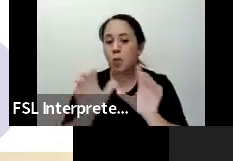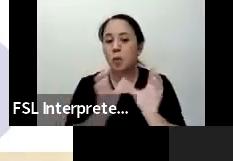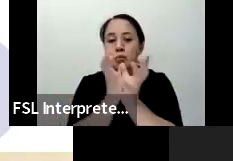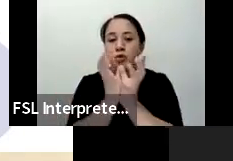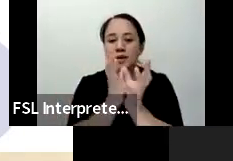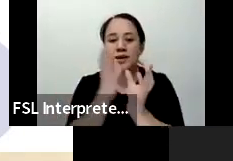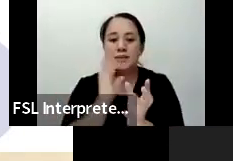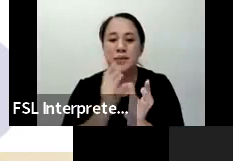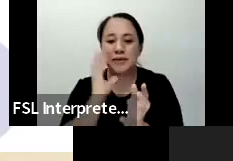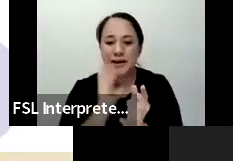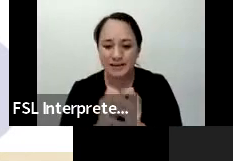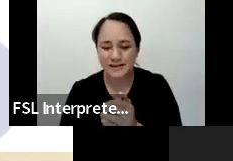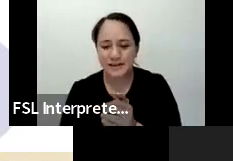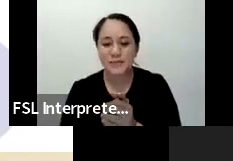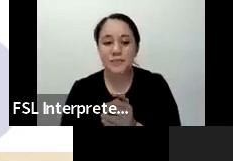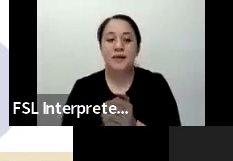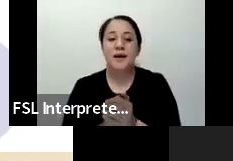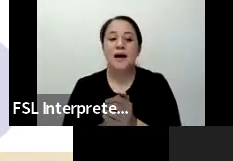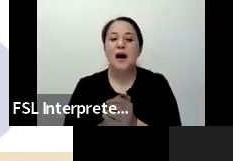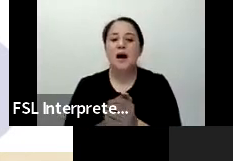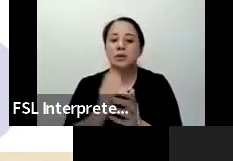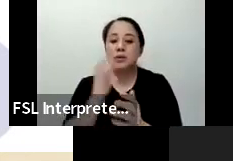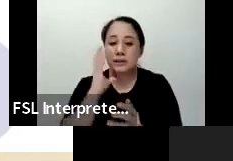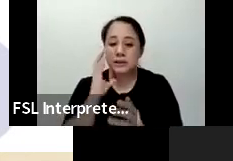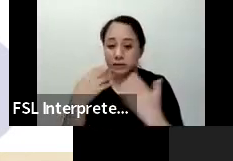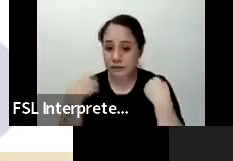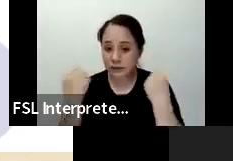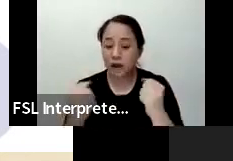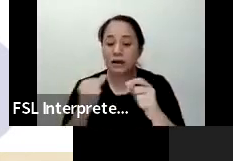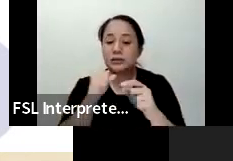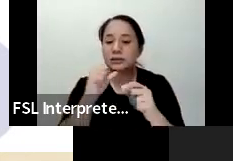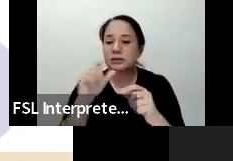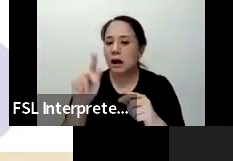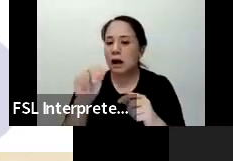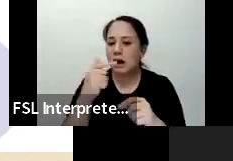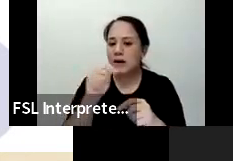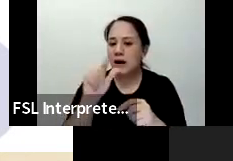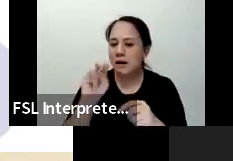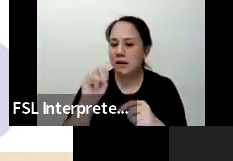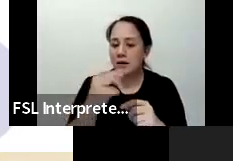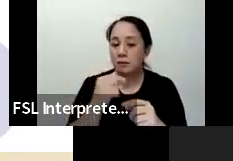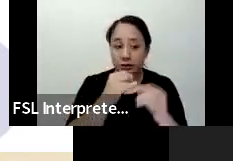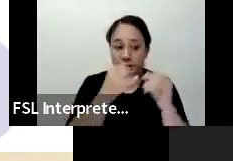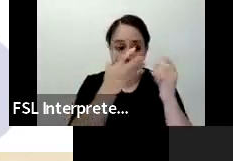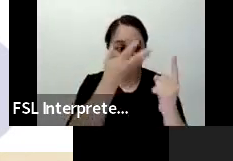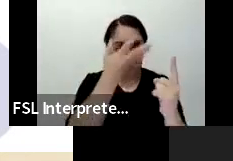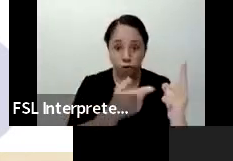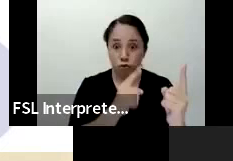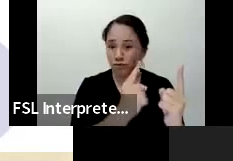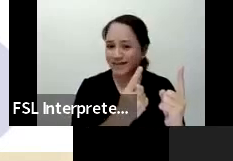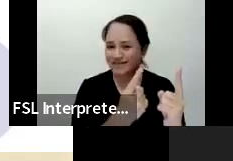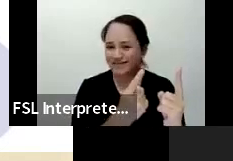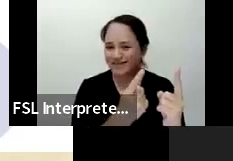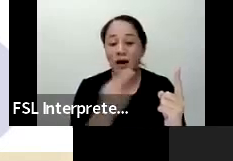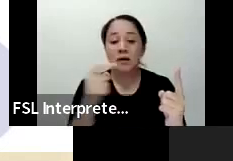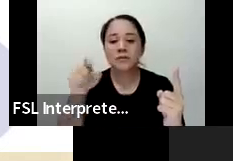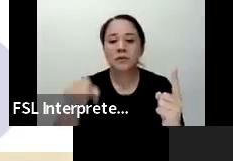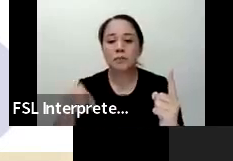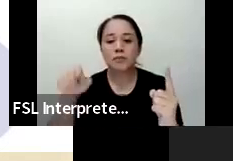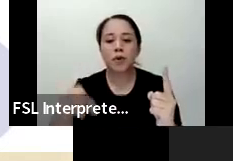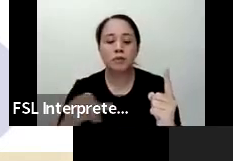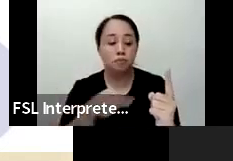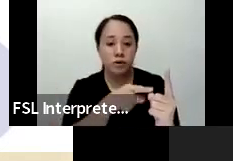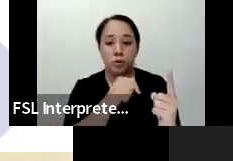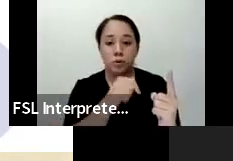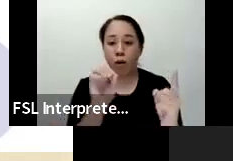experience. So therefore, kagalingan is not only an individual experience, Pwede kang walang